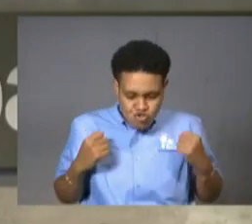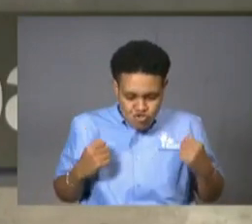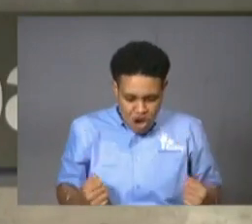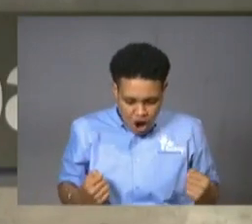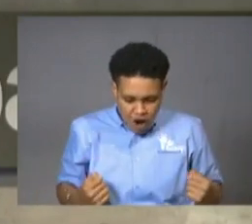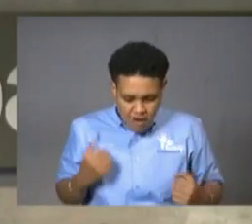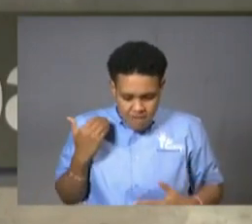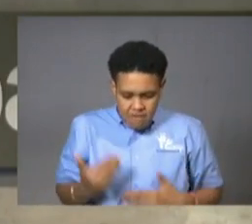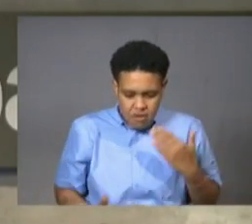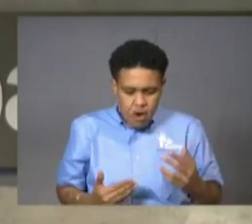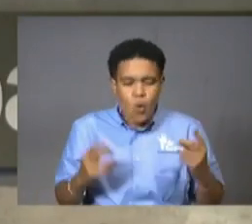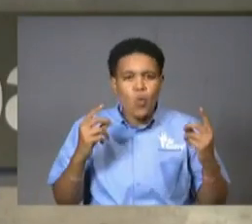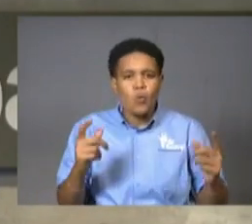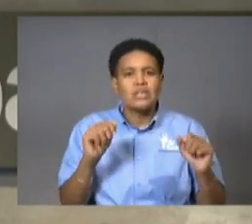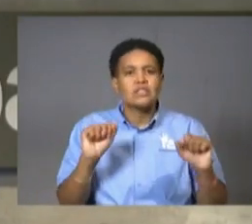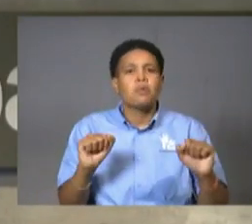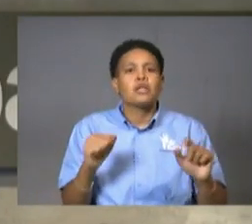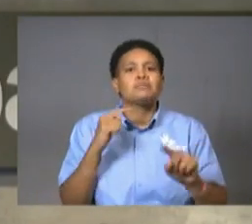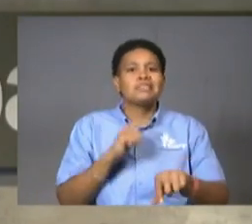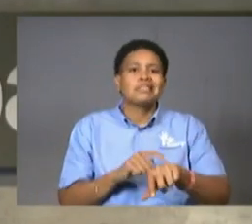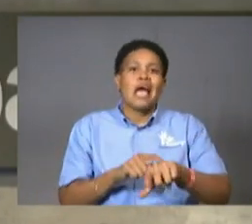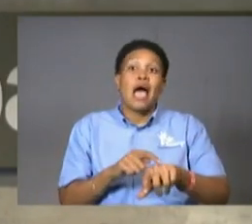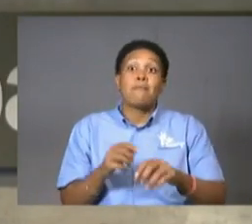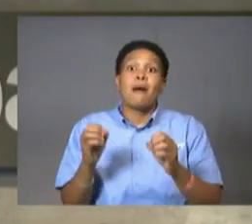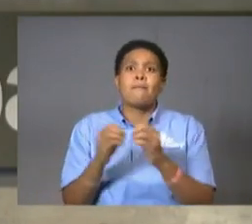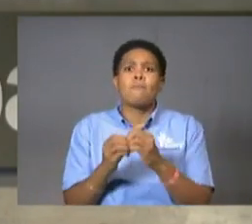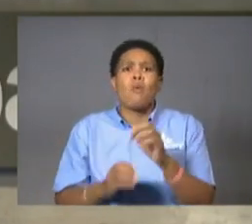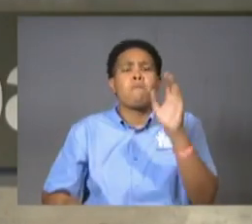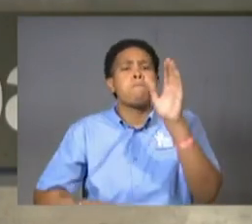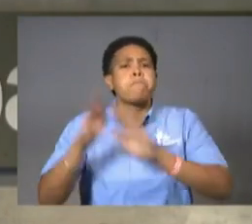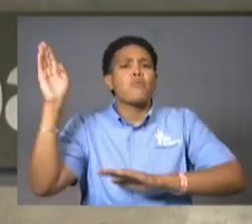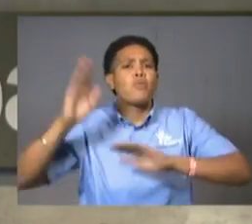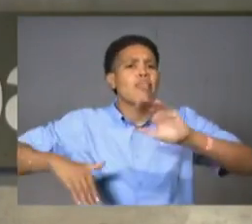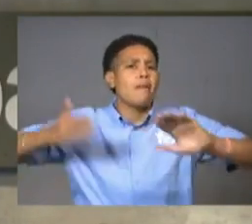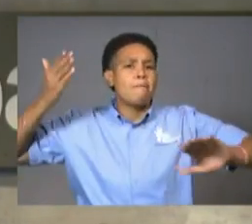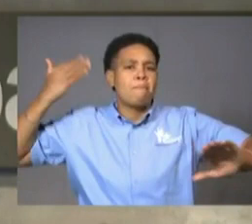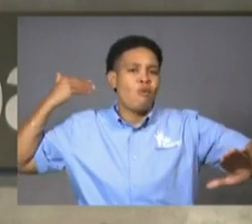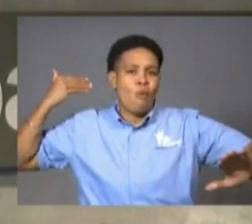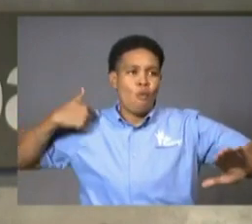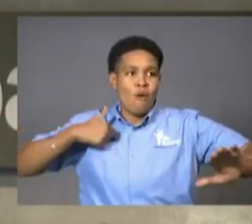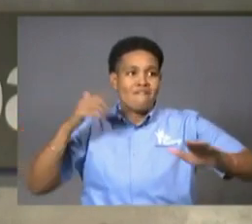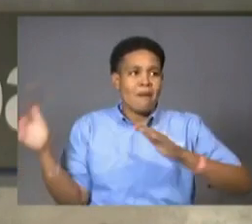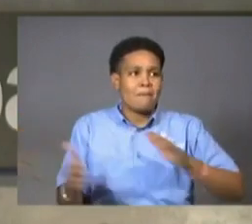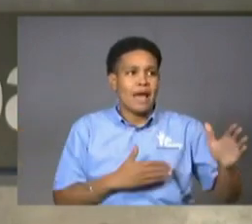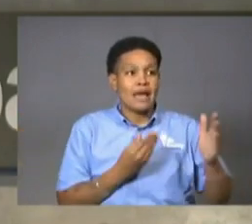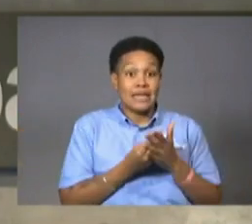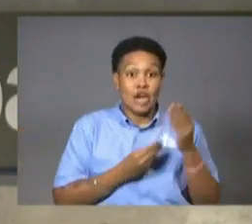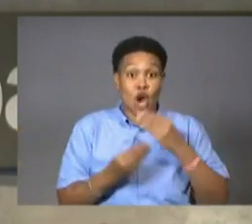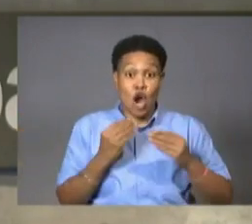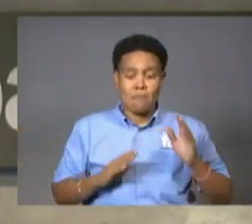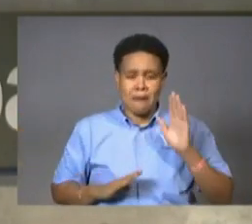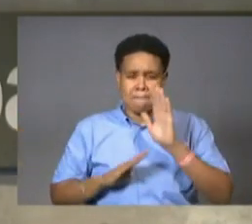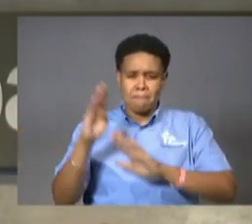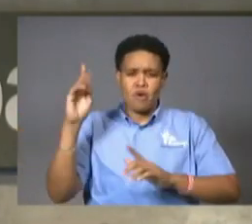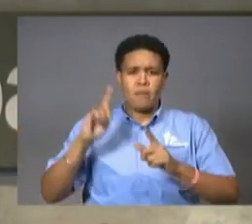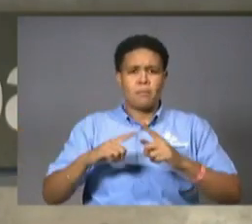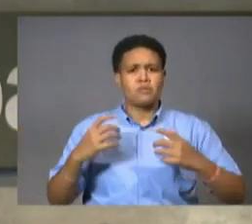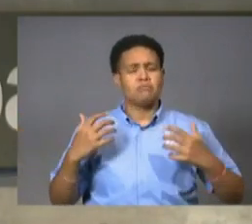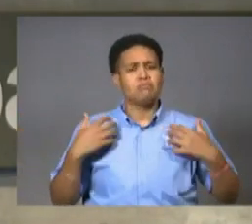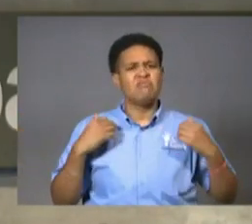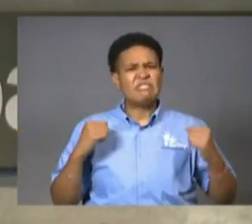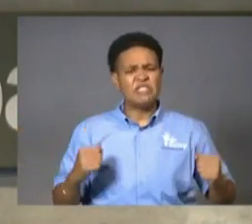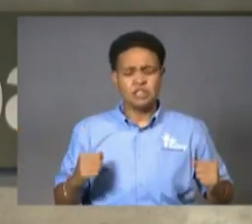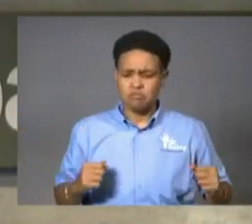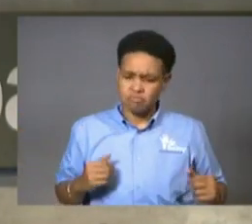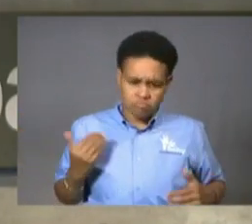the quickest possible time and recovering stronger than before. We have a plan to grow the economy and to recover. And our plan